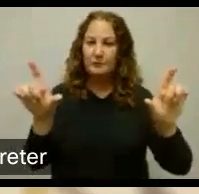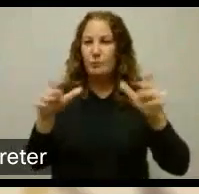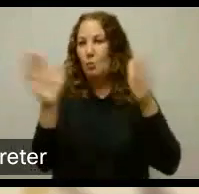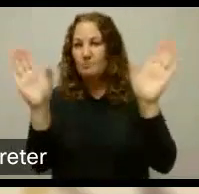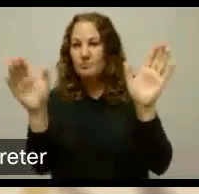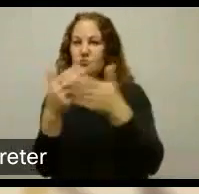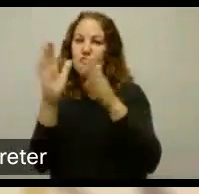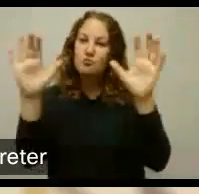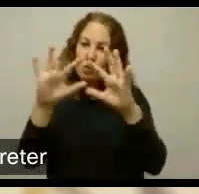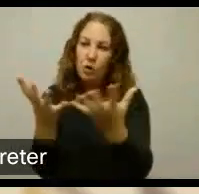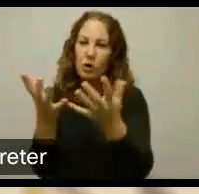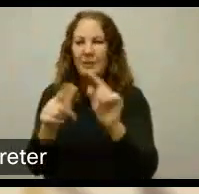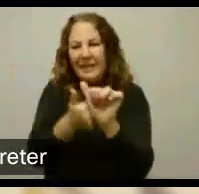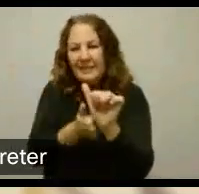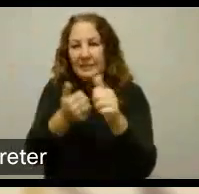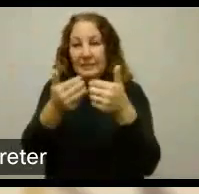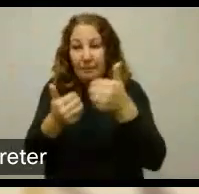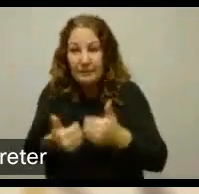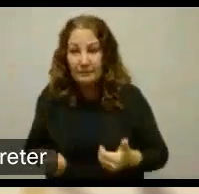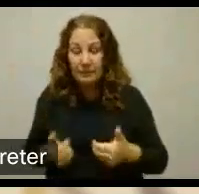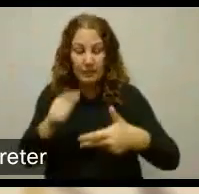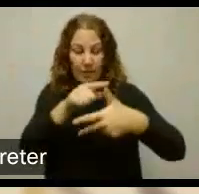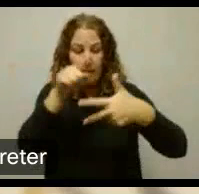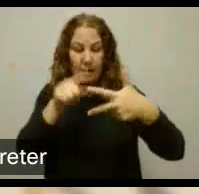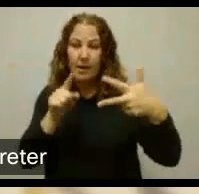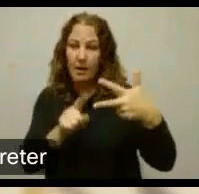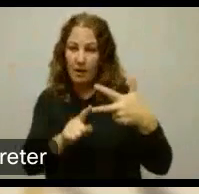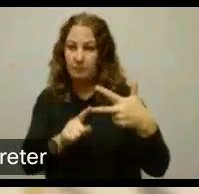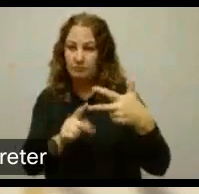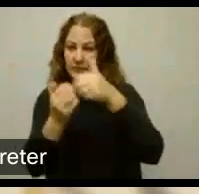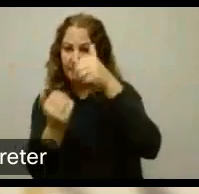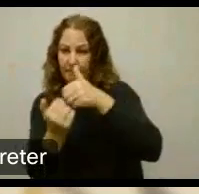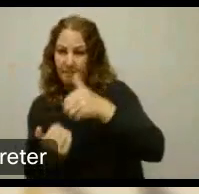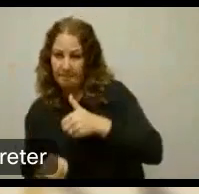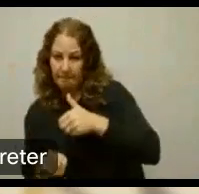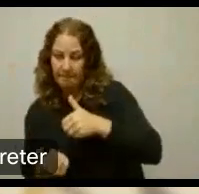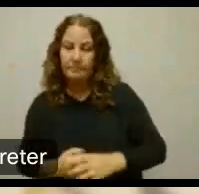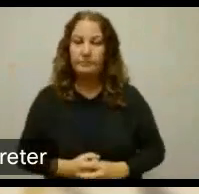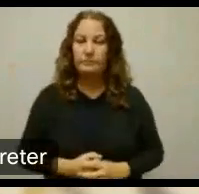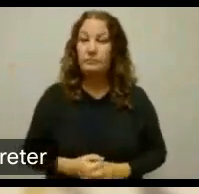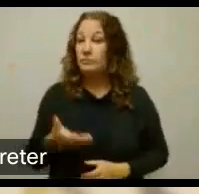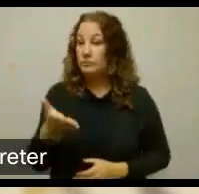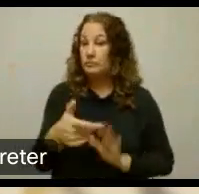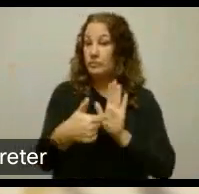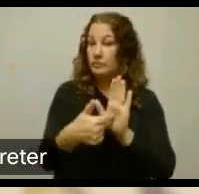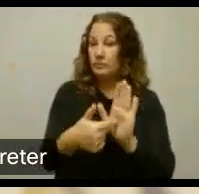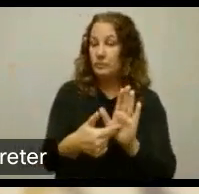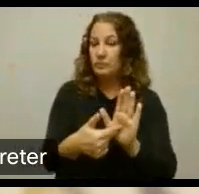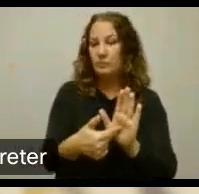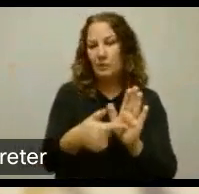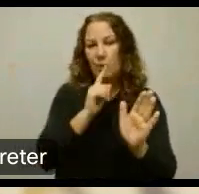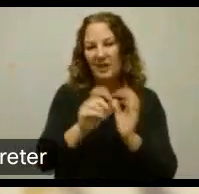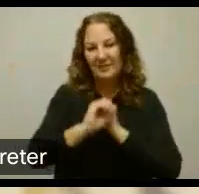they are distinct from each other. 1, 2, 3. Now, this example is very